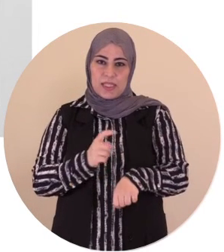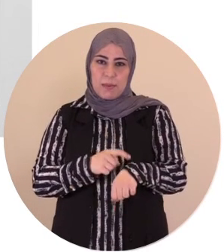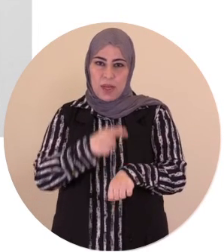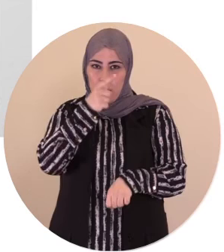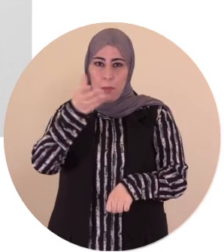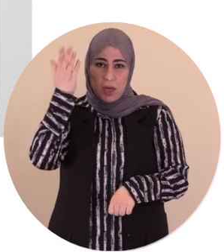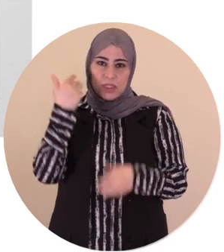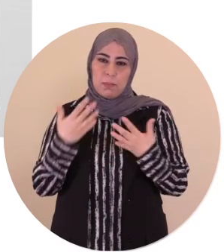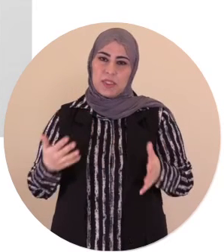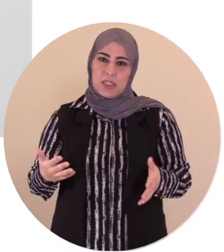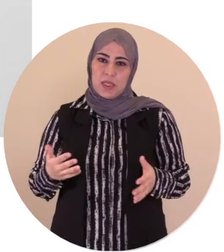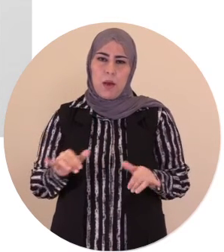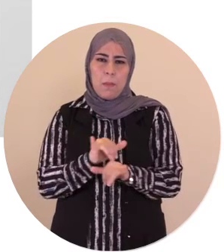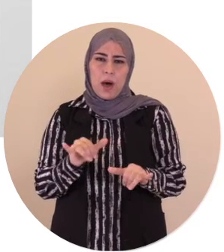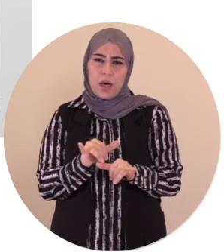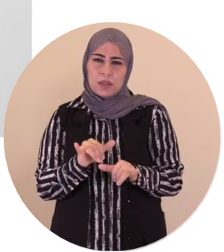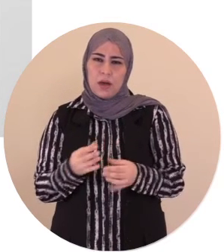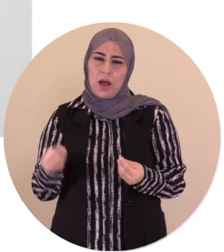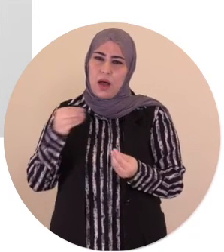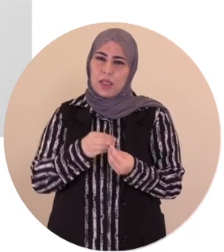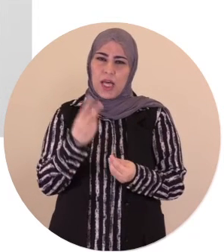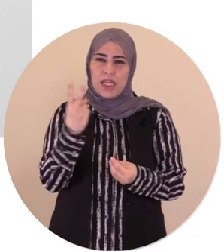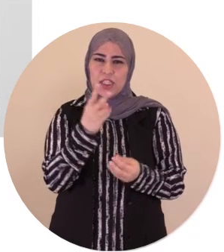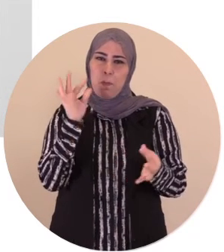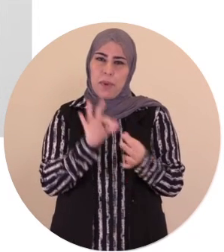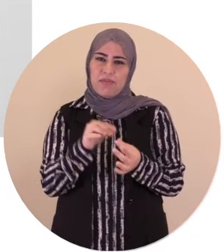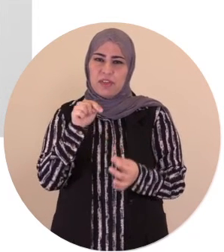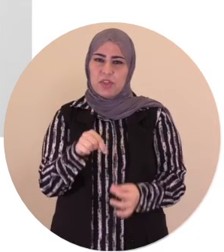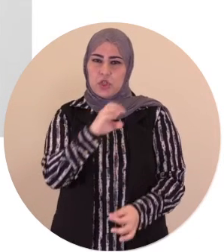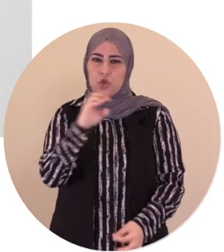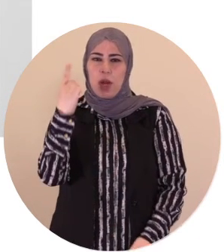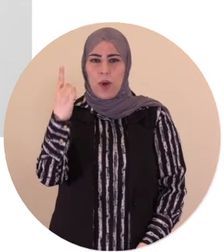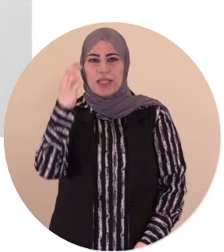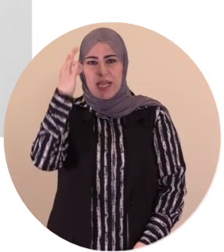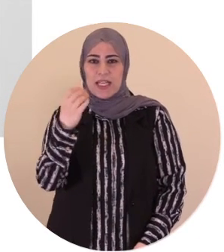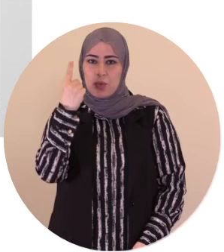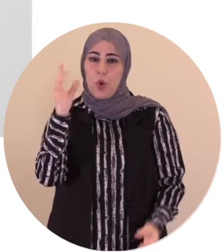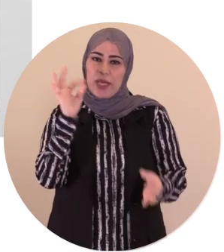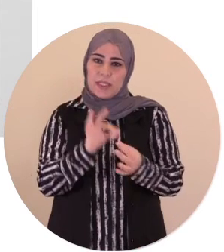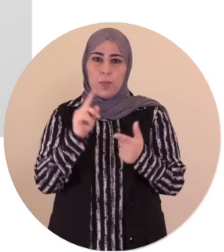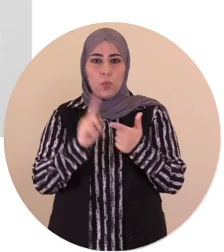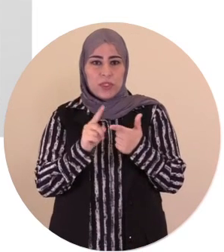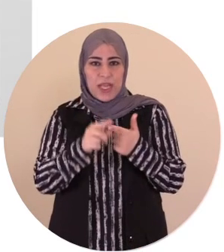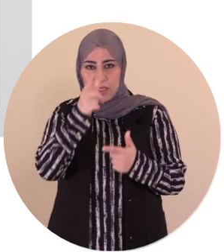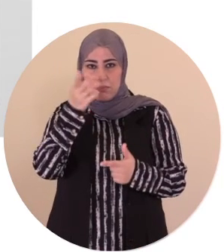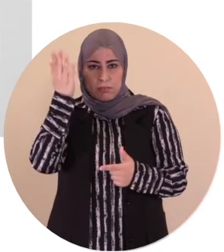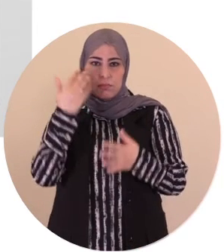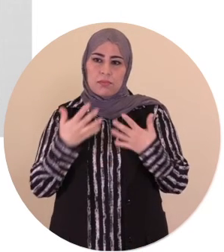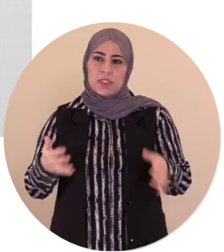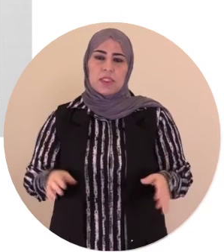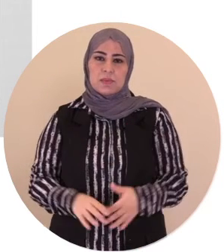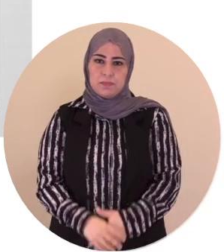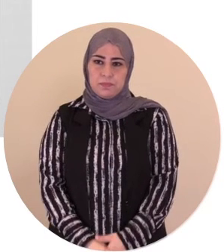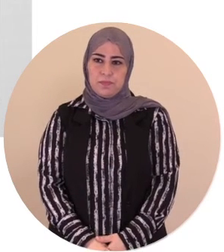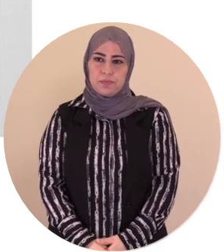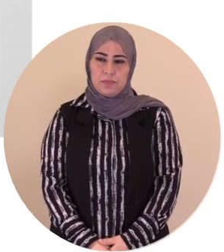started. So if we have two verbs in the same sentence, you either have past perfect simple and past, or past perfect continuous